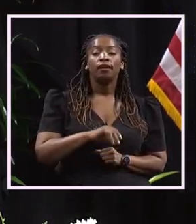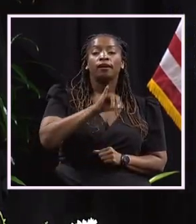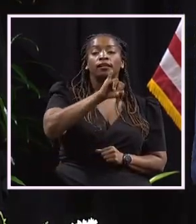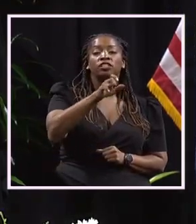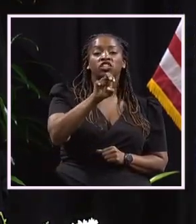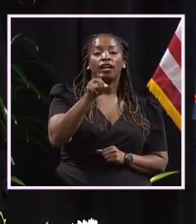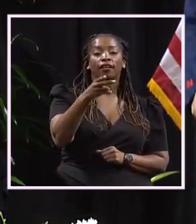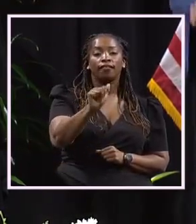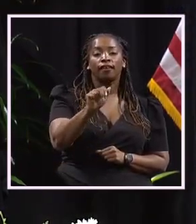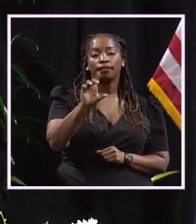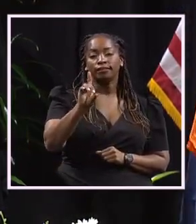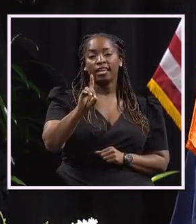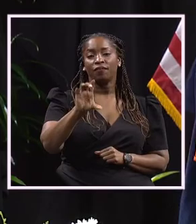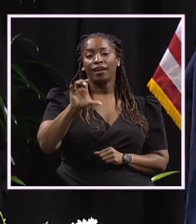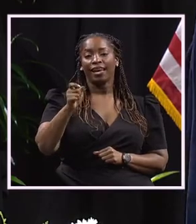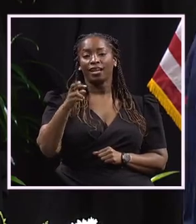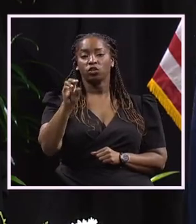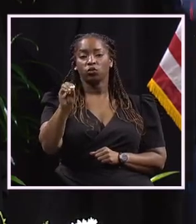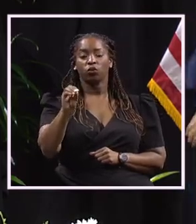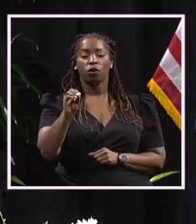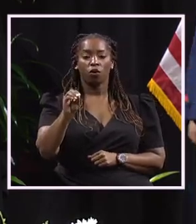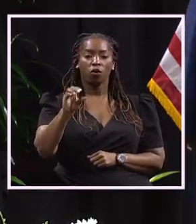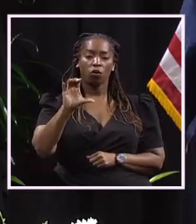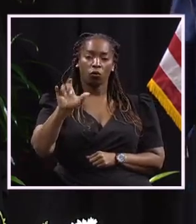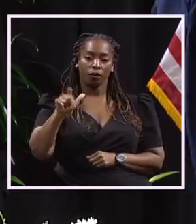Castro, cum laude.